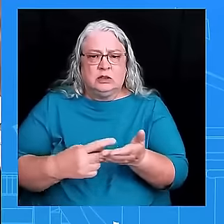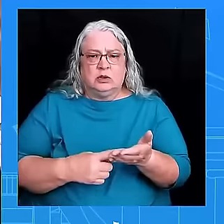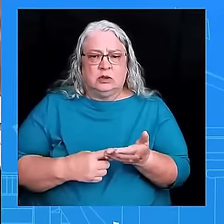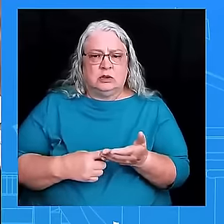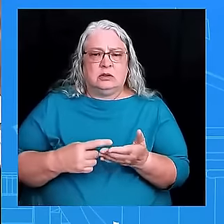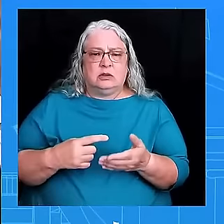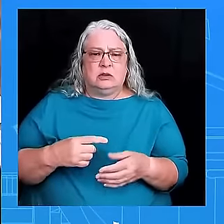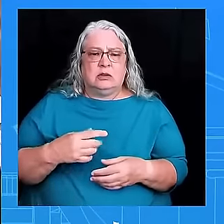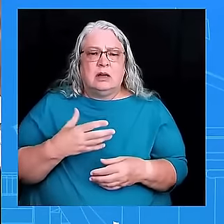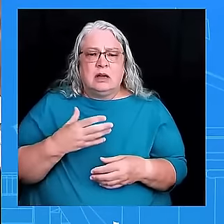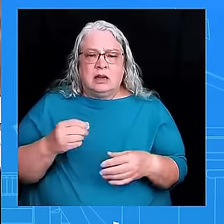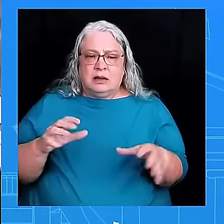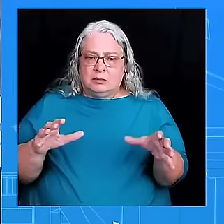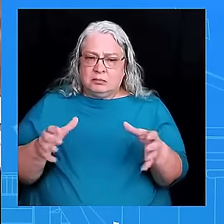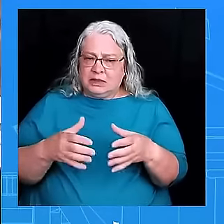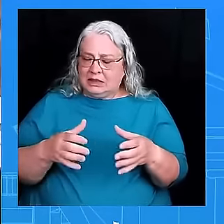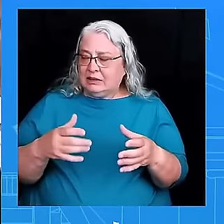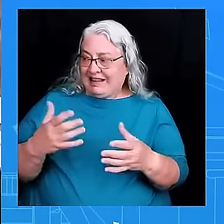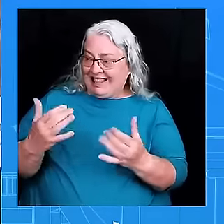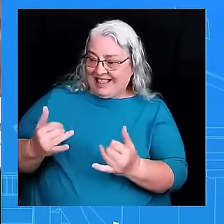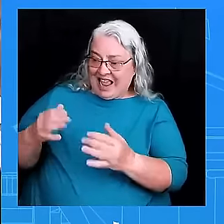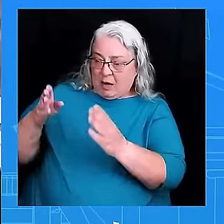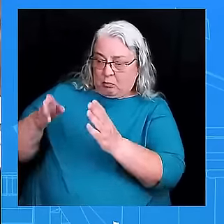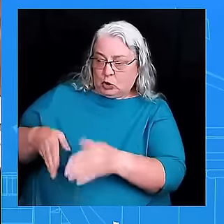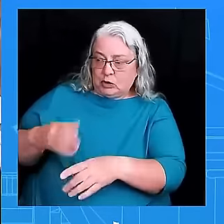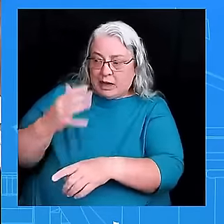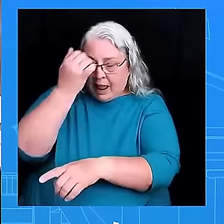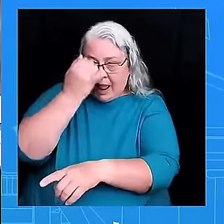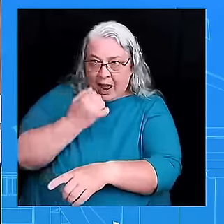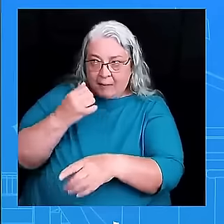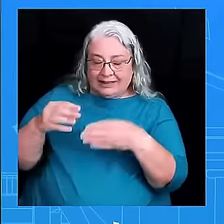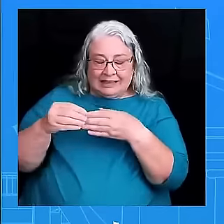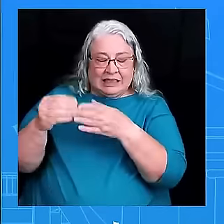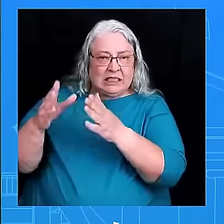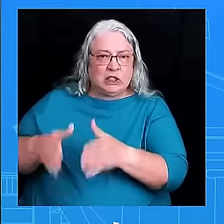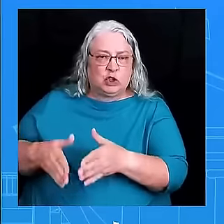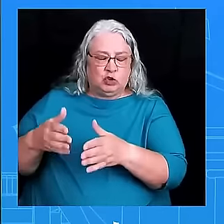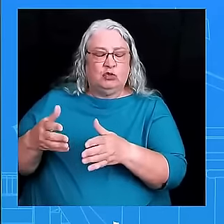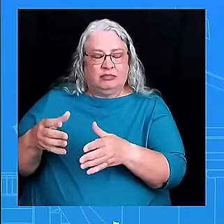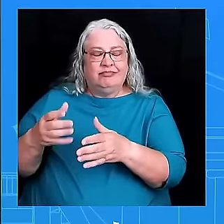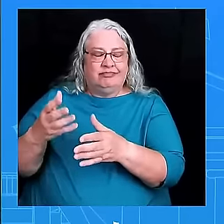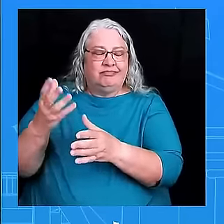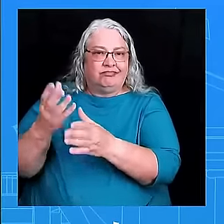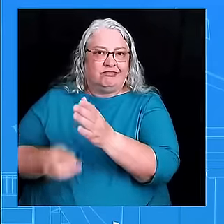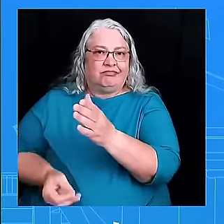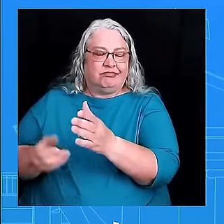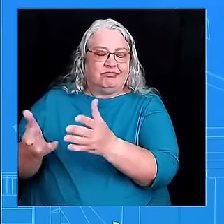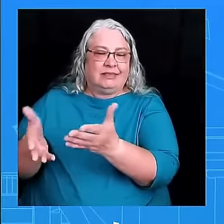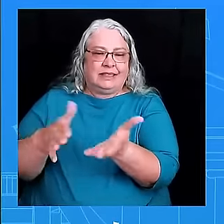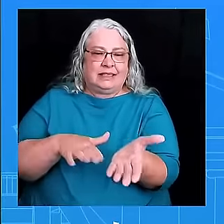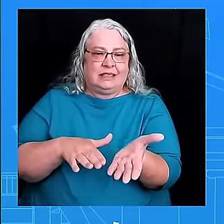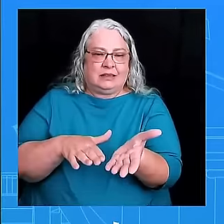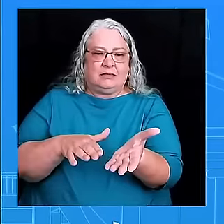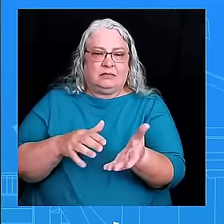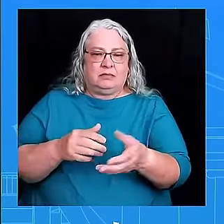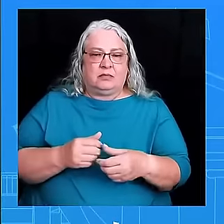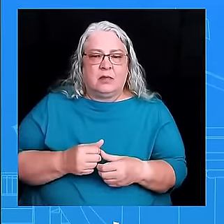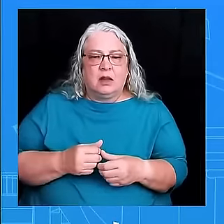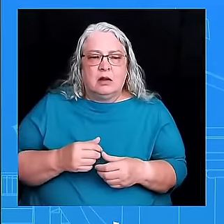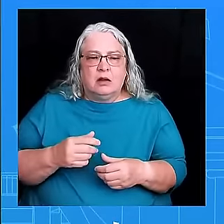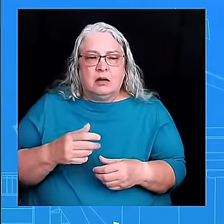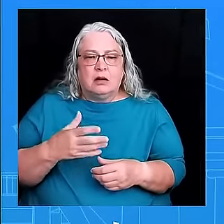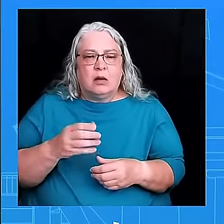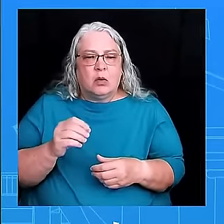lead negotiator was just killed by the people they're negotiating with? It is too soon to tell what the impact of his